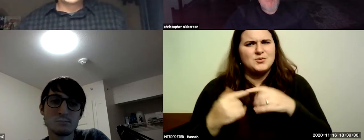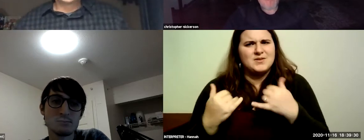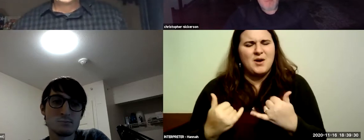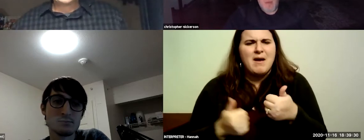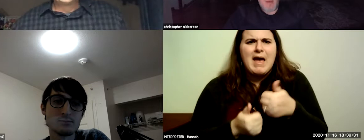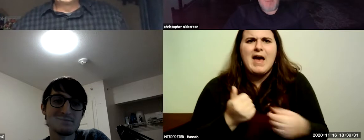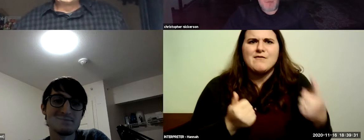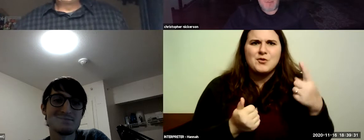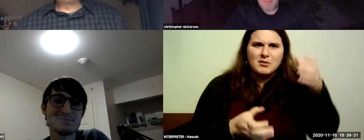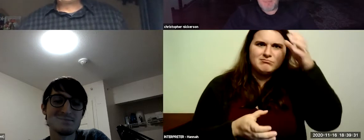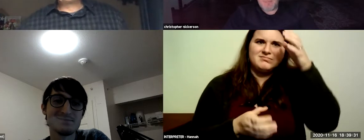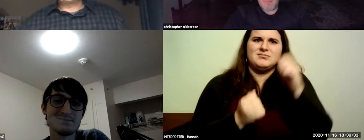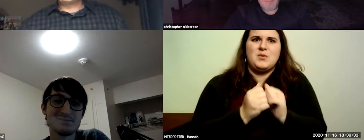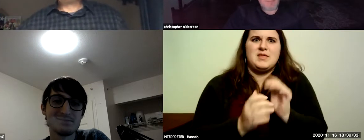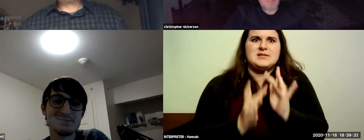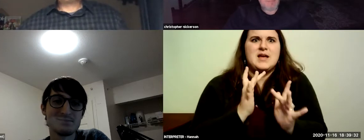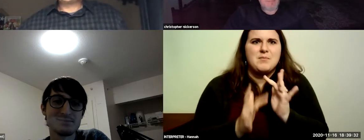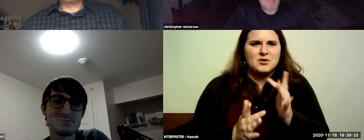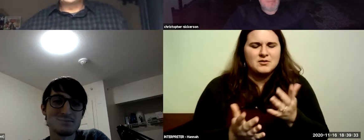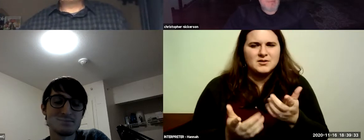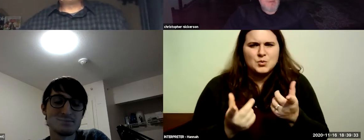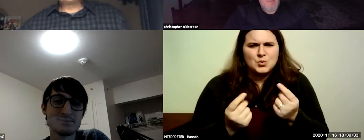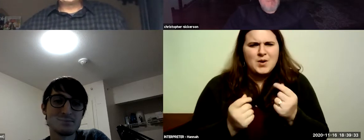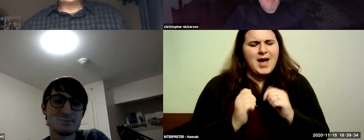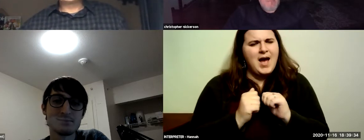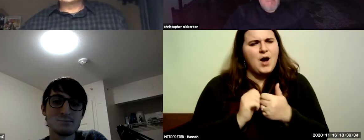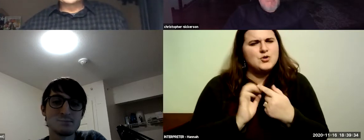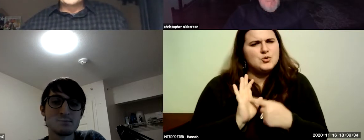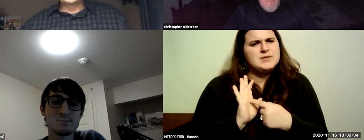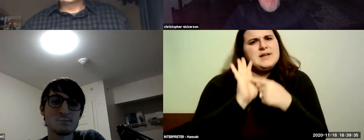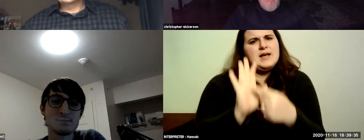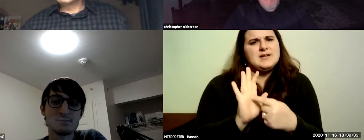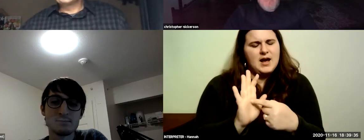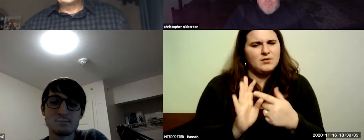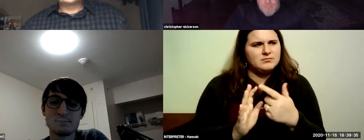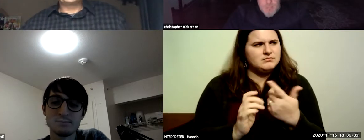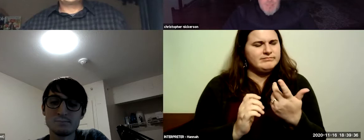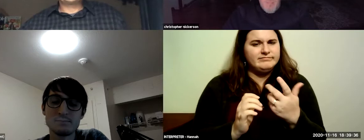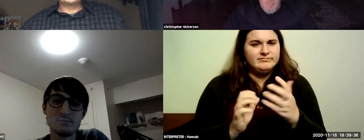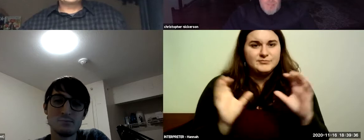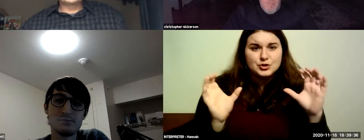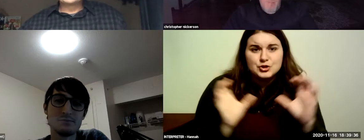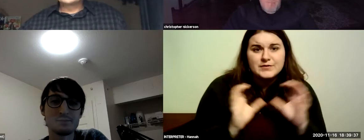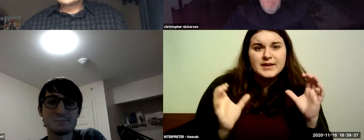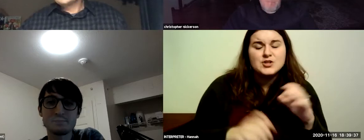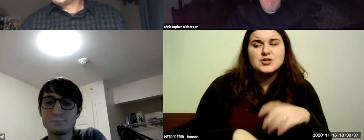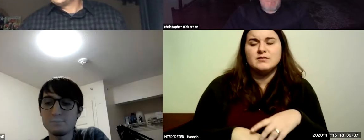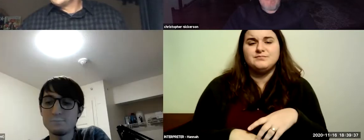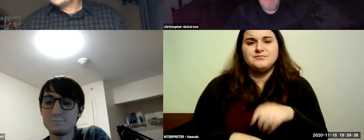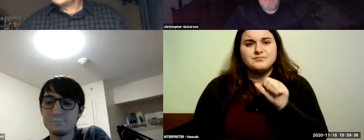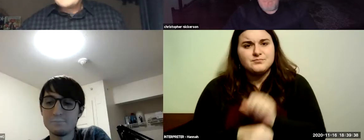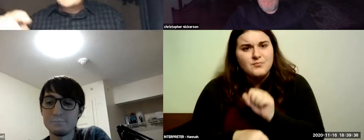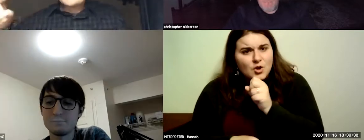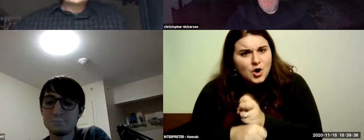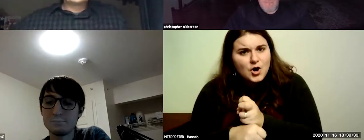guy, right? Yeah, for sure. So how do you stand out? How do you, you know, is it the creds? Is it the effort? Is it the, you know,